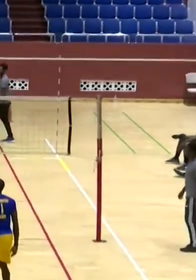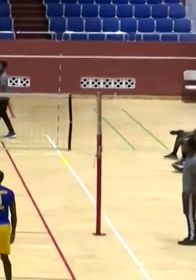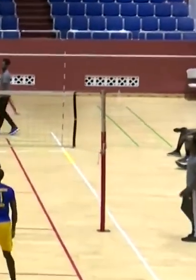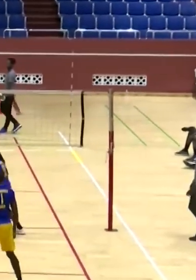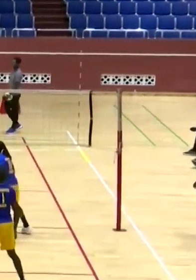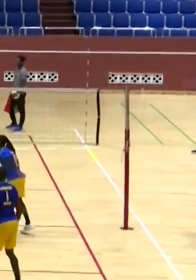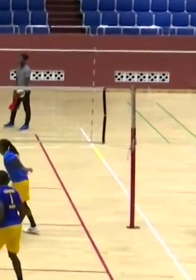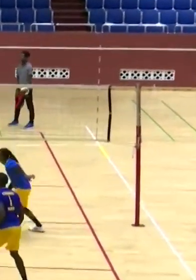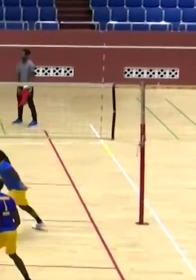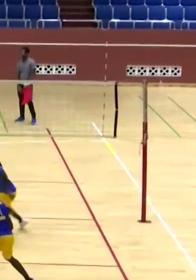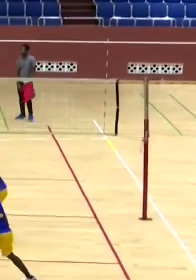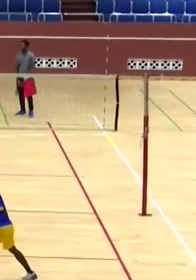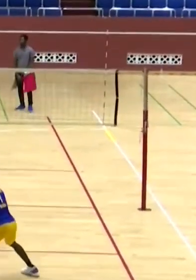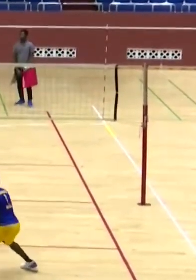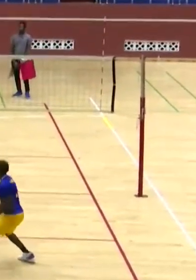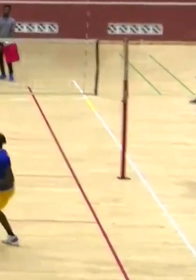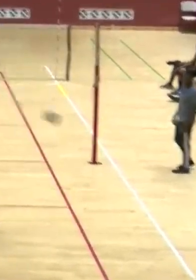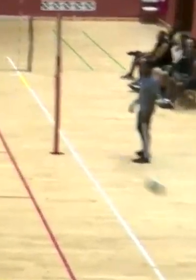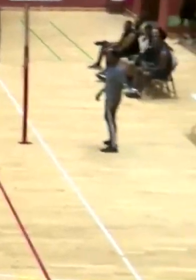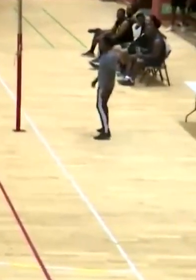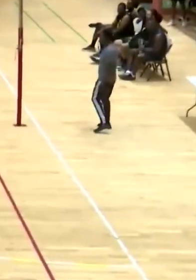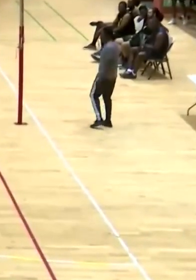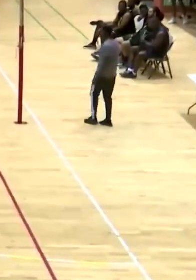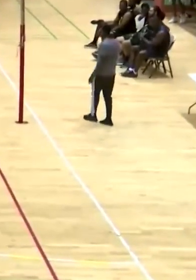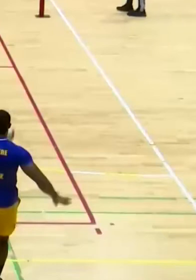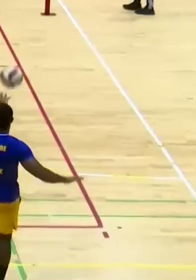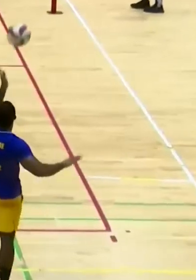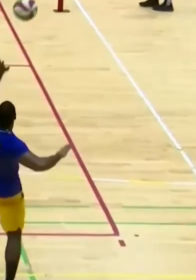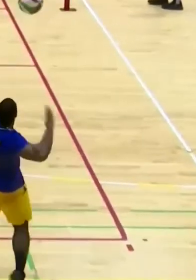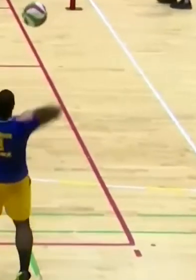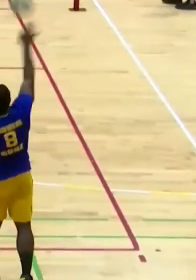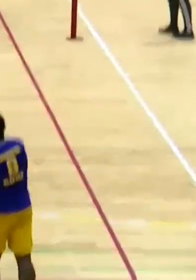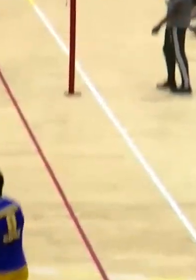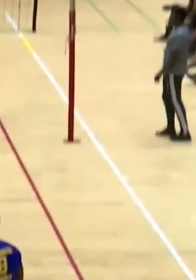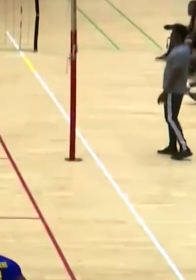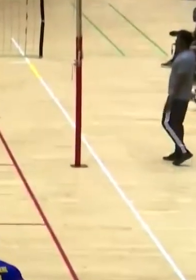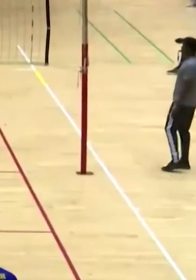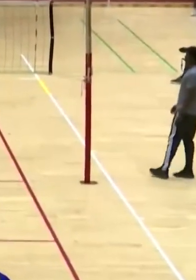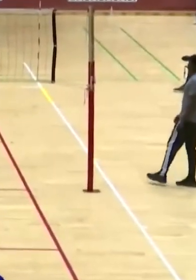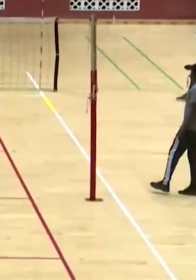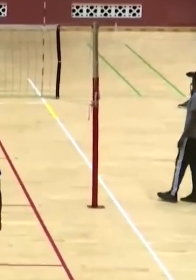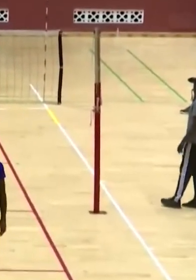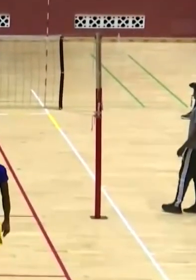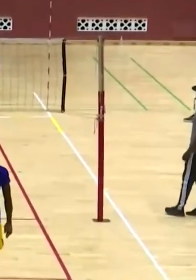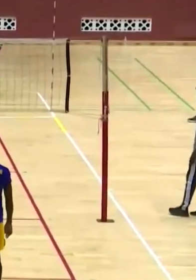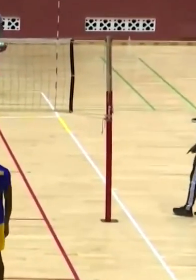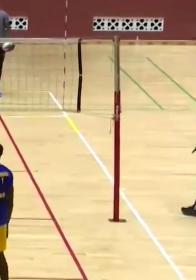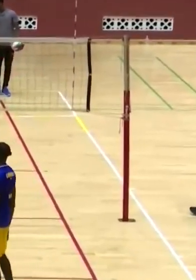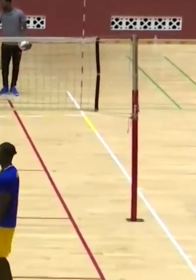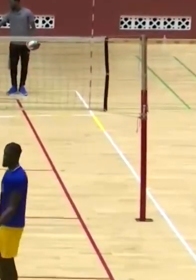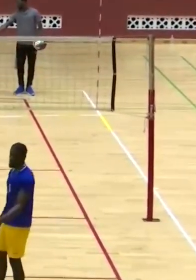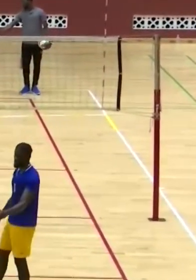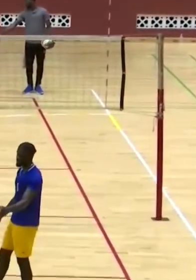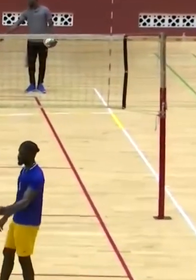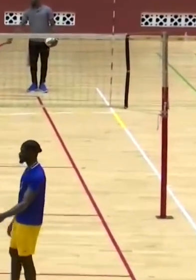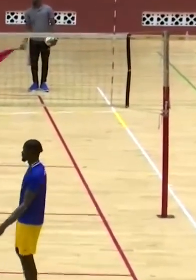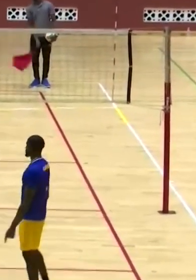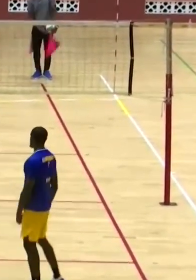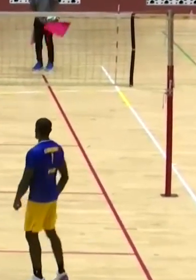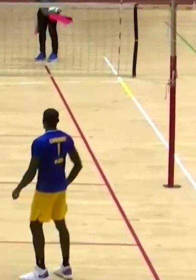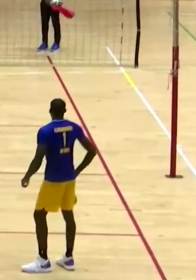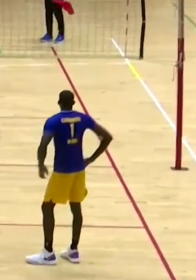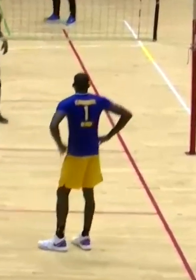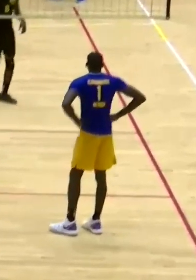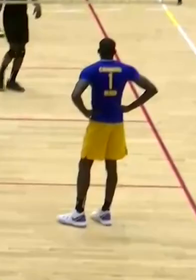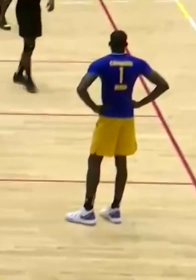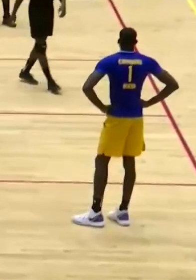error, lacking coordinates. Cormier eventually prevailing in the fourth, 25-21, an ace,